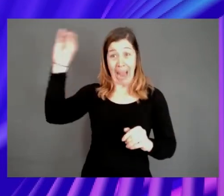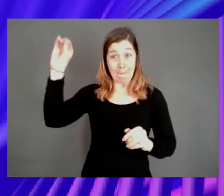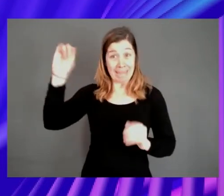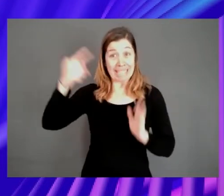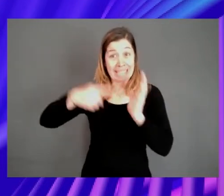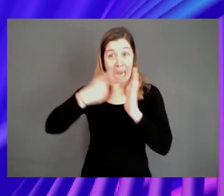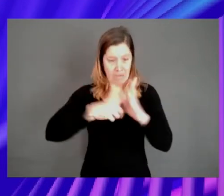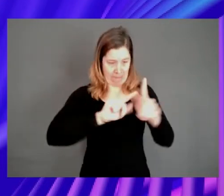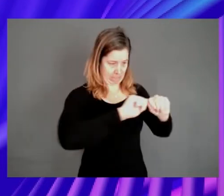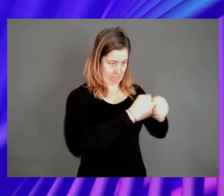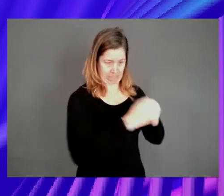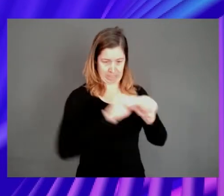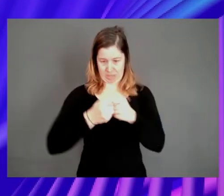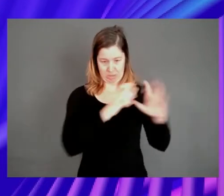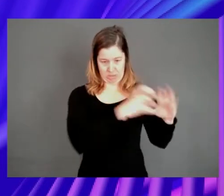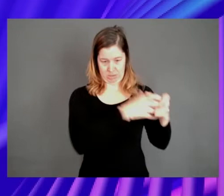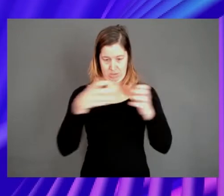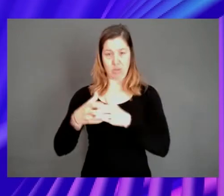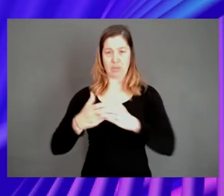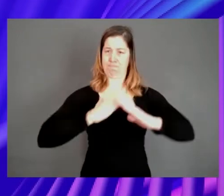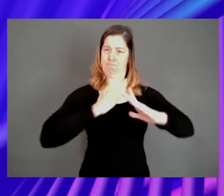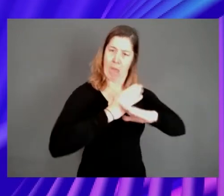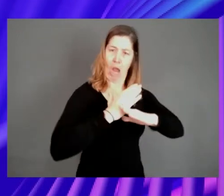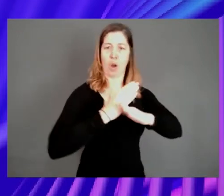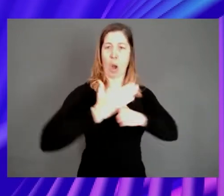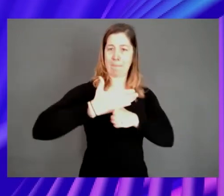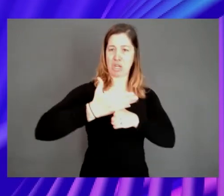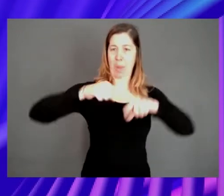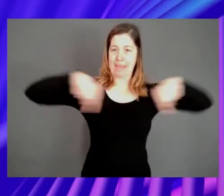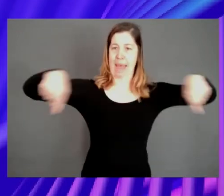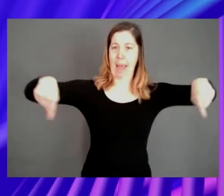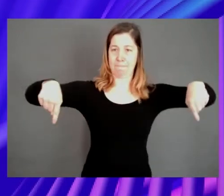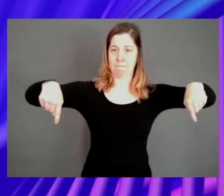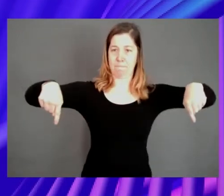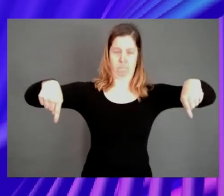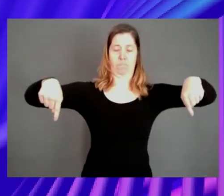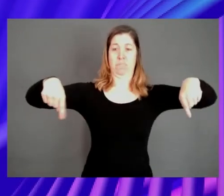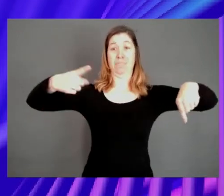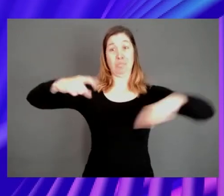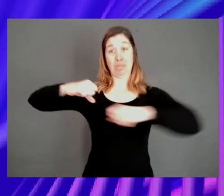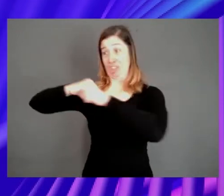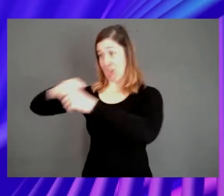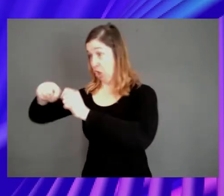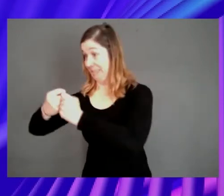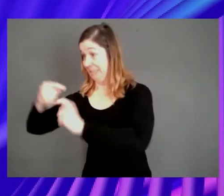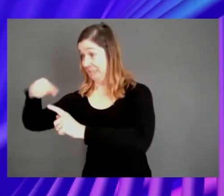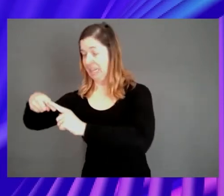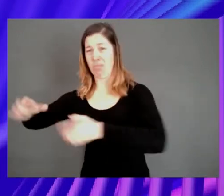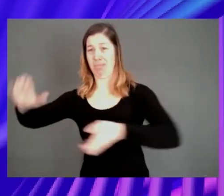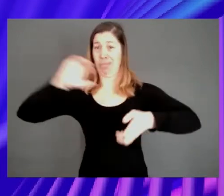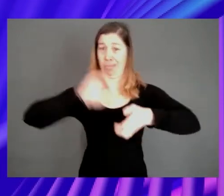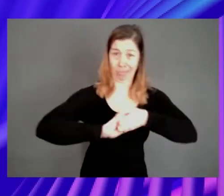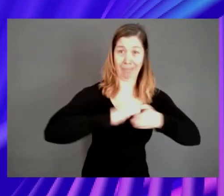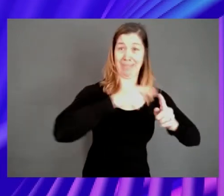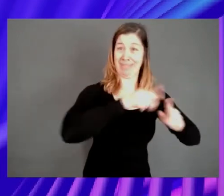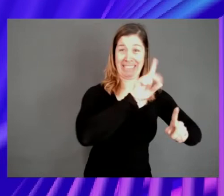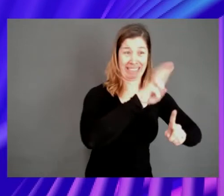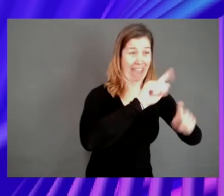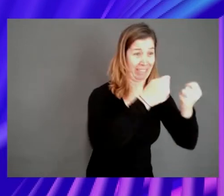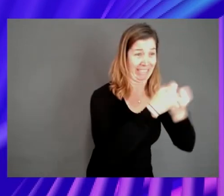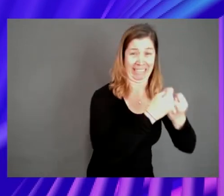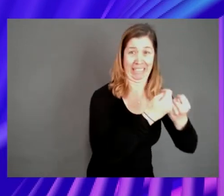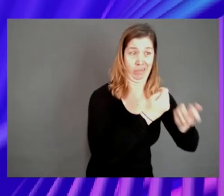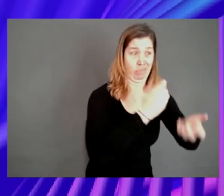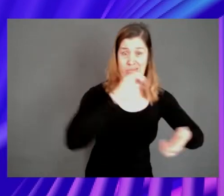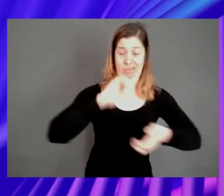meaning if you're on the security team, you may not be working day to day with the dev team, right? Yeah. And if you're on the dev team, you may not be